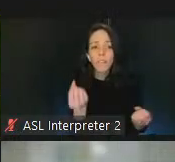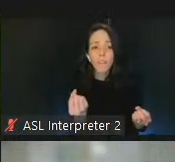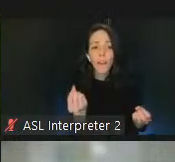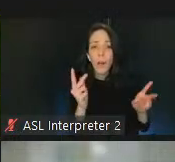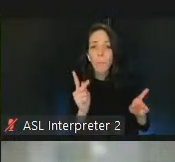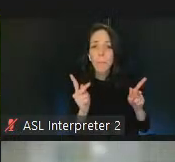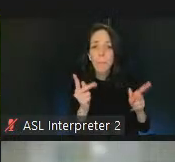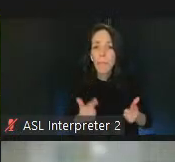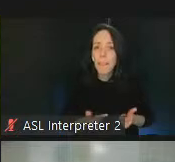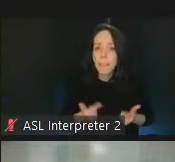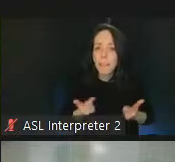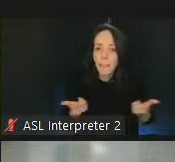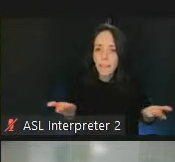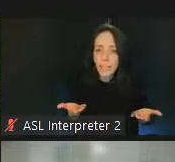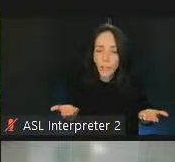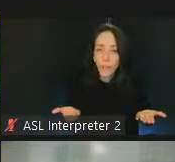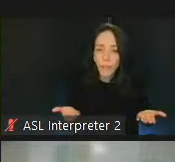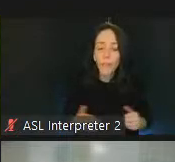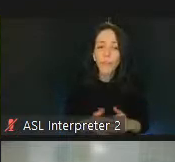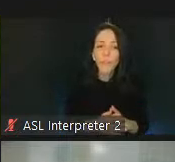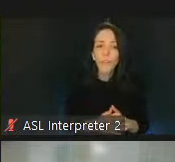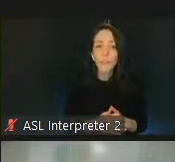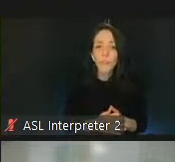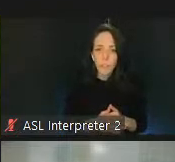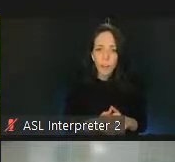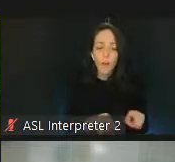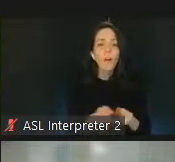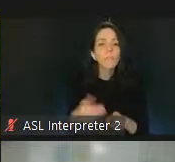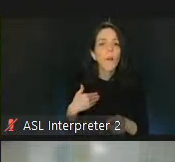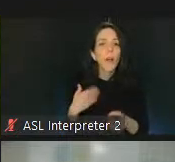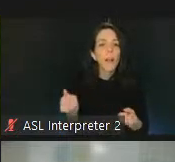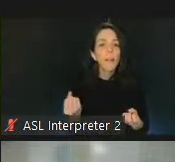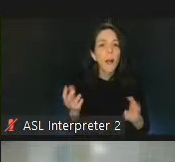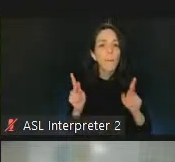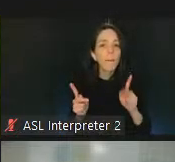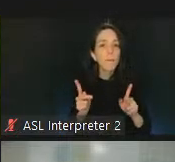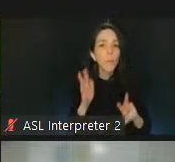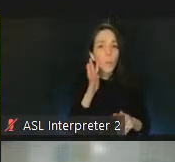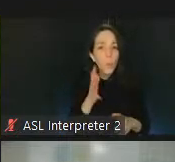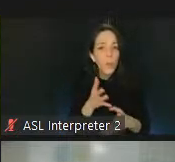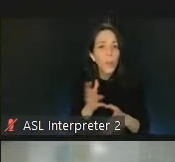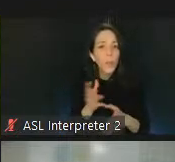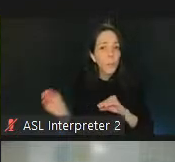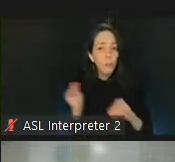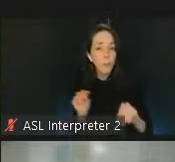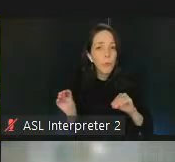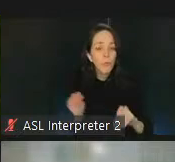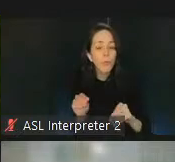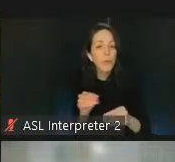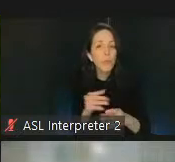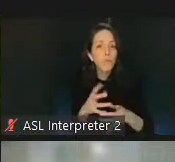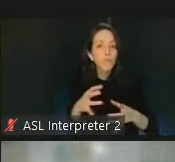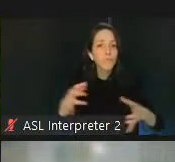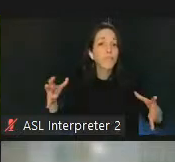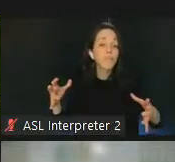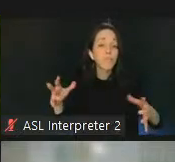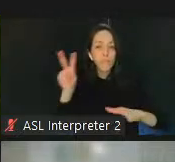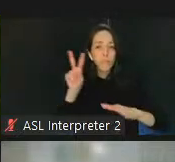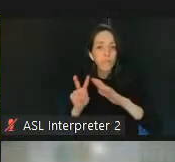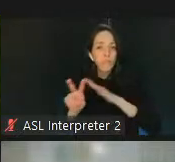population forecast compared to a population forecast that had been a basis for the